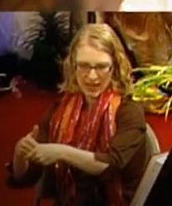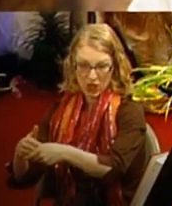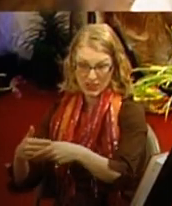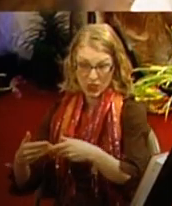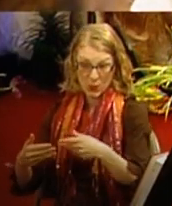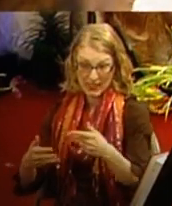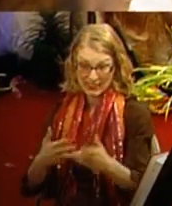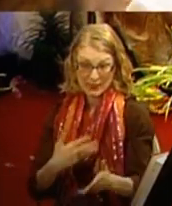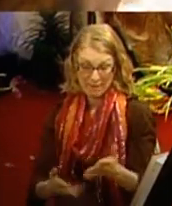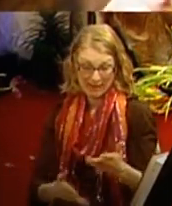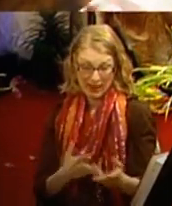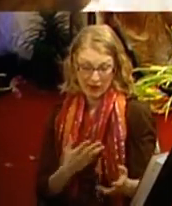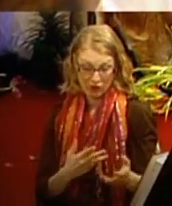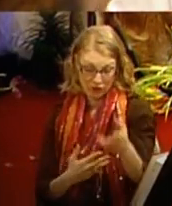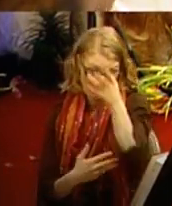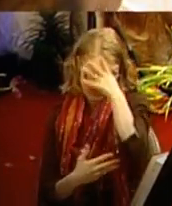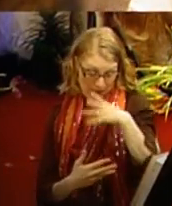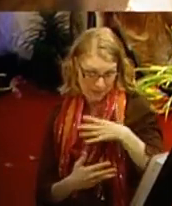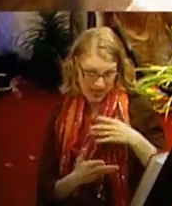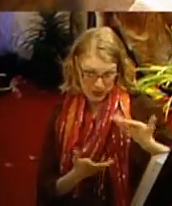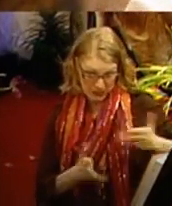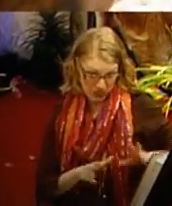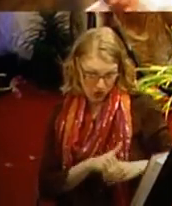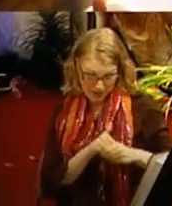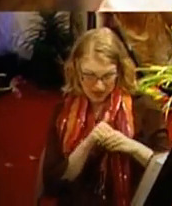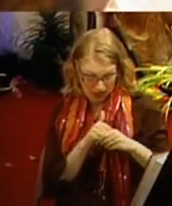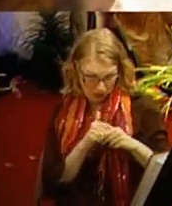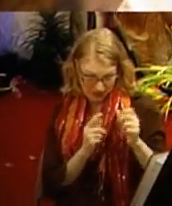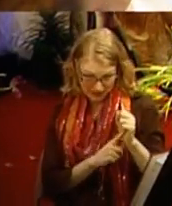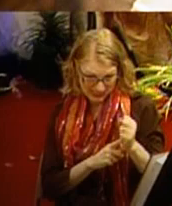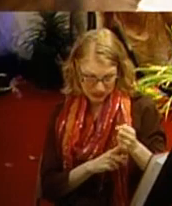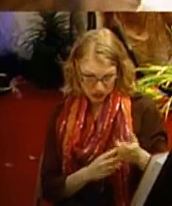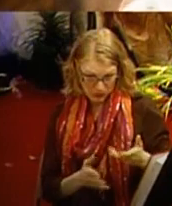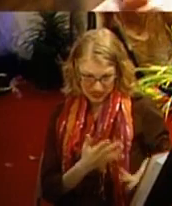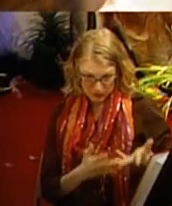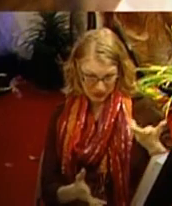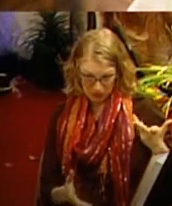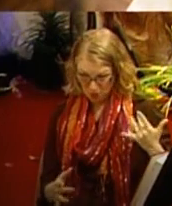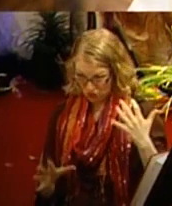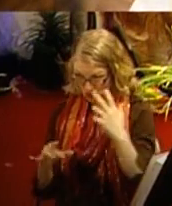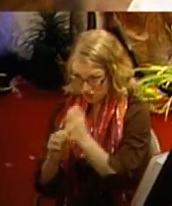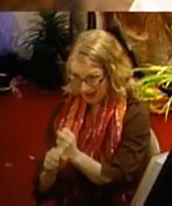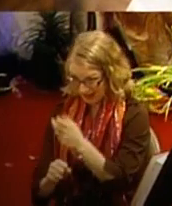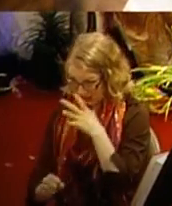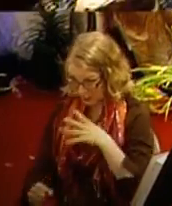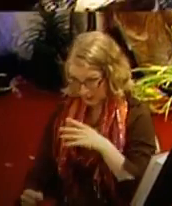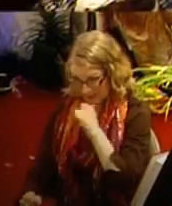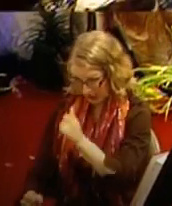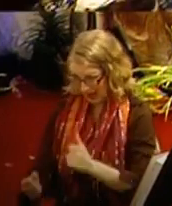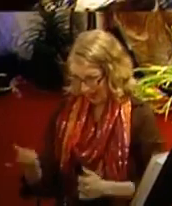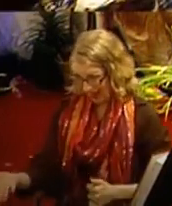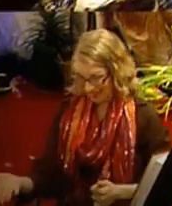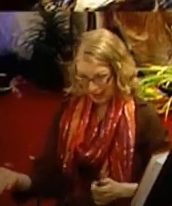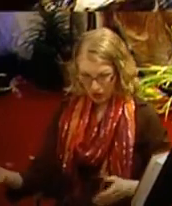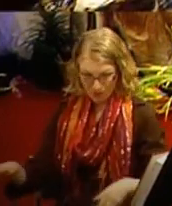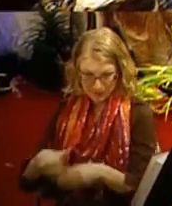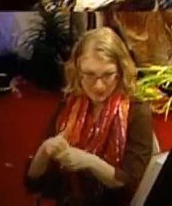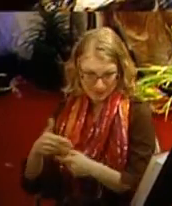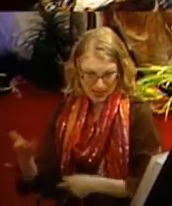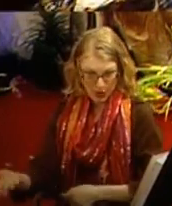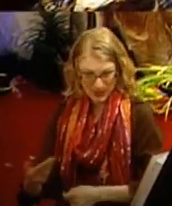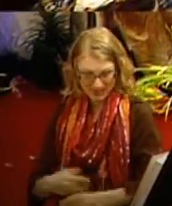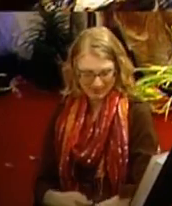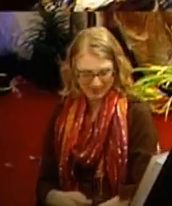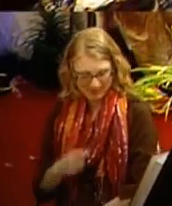man's circumstance, whether he was already married or whether he was attracted to the woman or not. There they would have a marriage